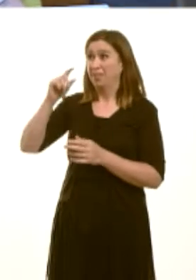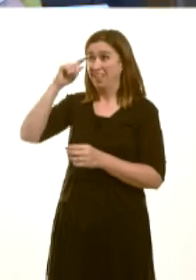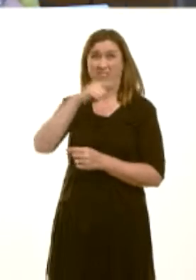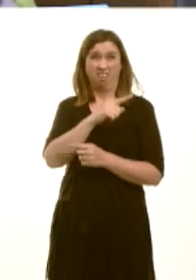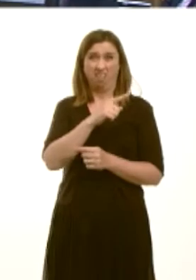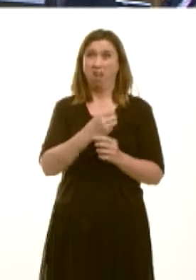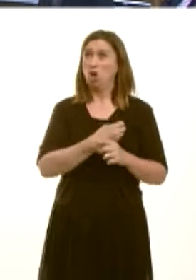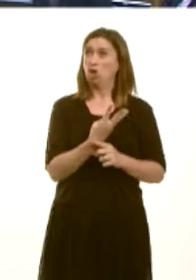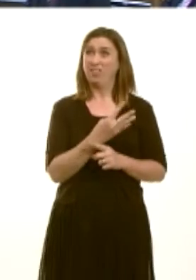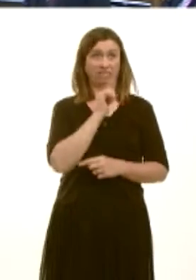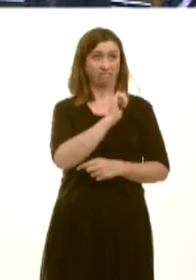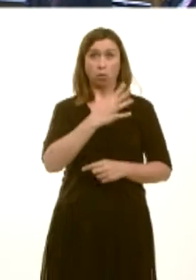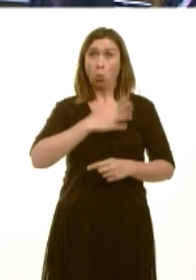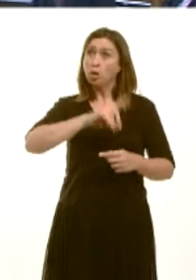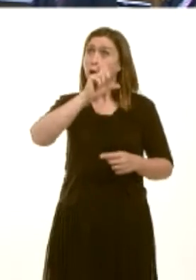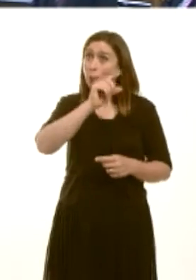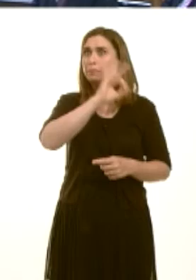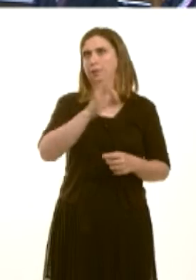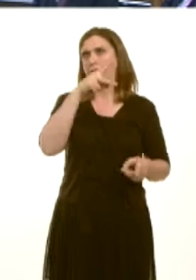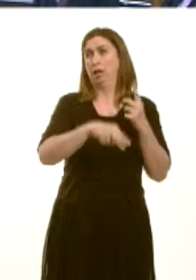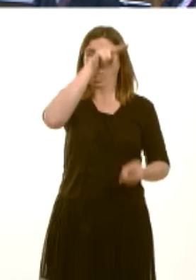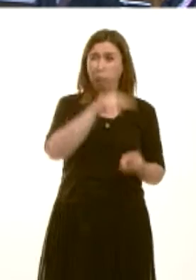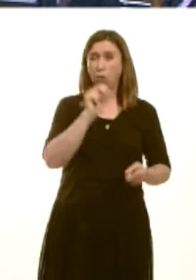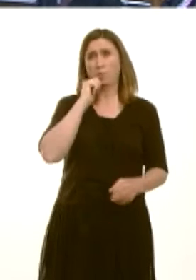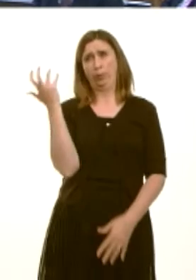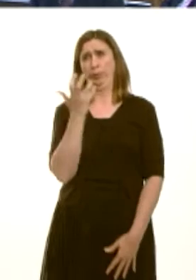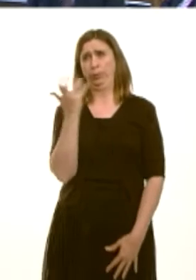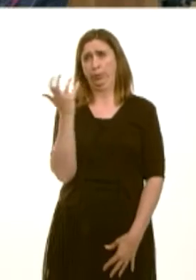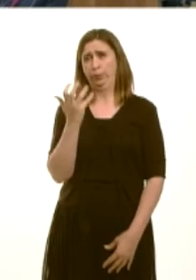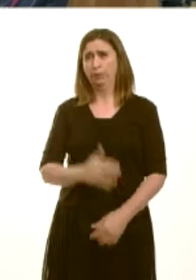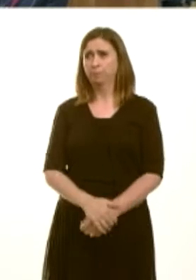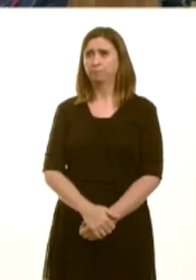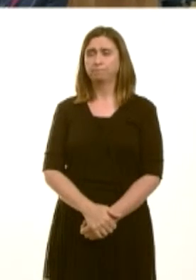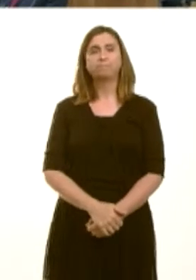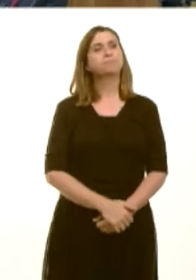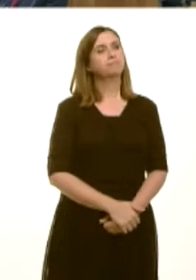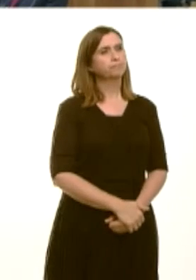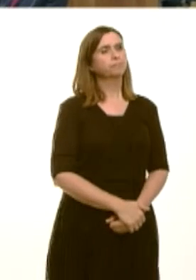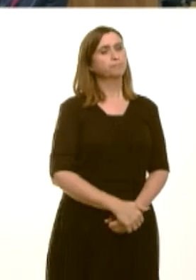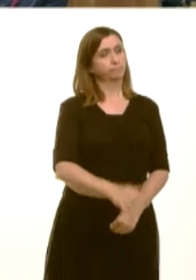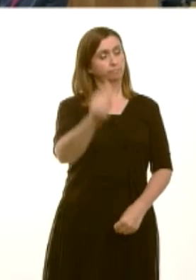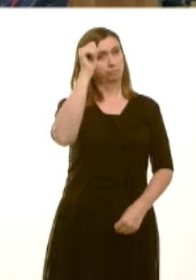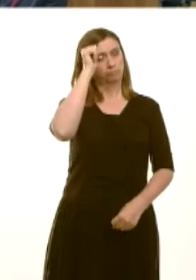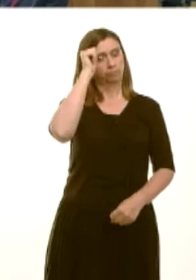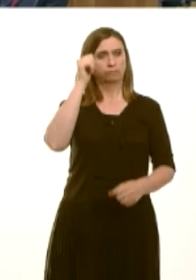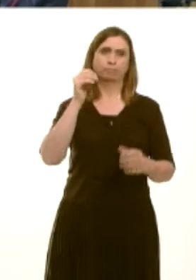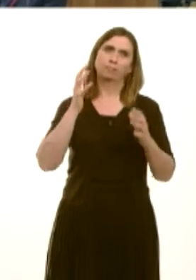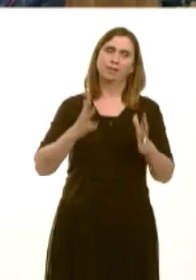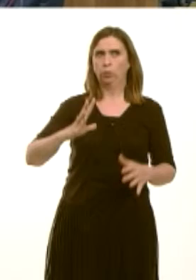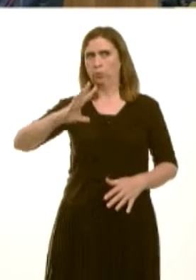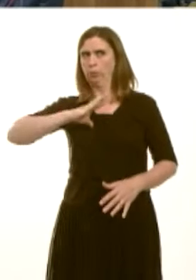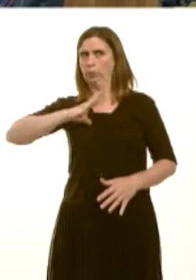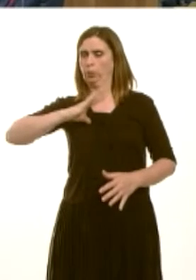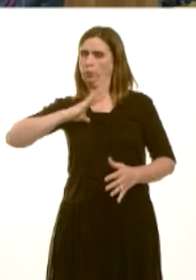of the Tory party in Wales. Anne Jones. Thank you, President Officer. First Minister, we know that we have to plan, should there